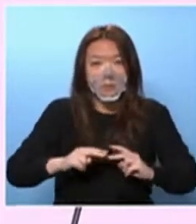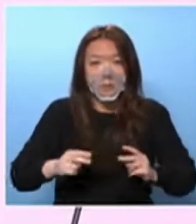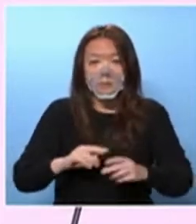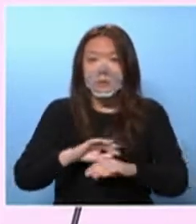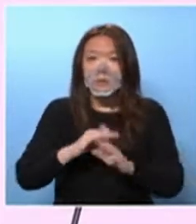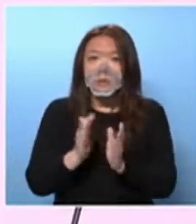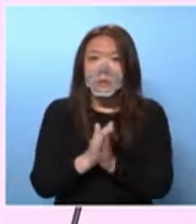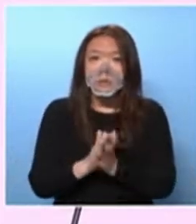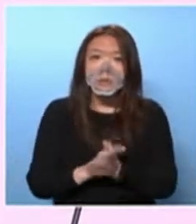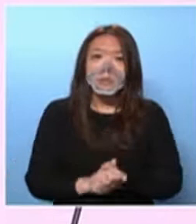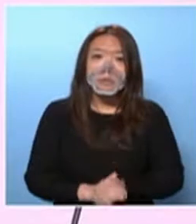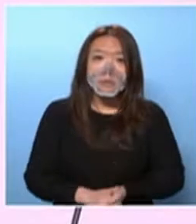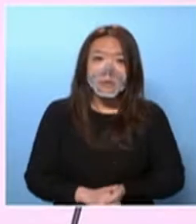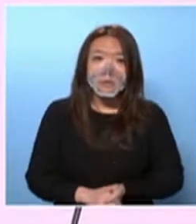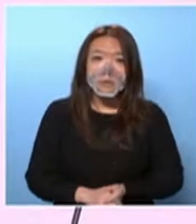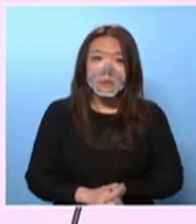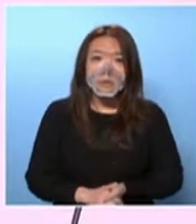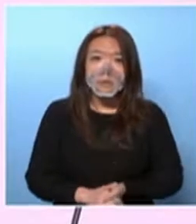Kong.